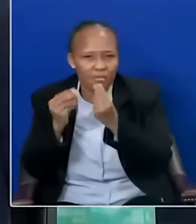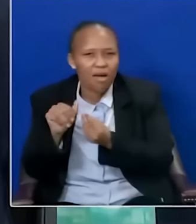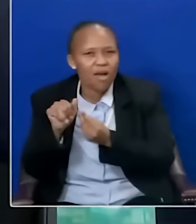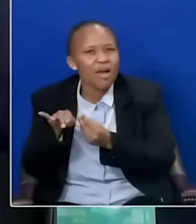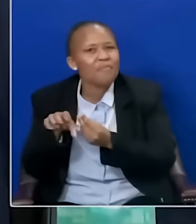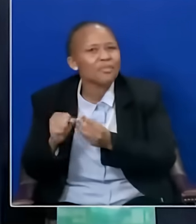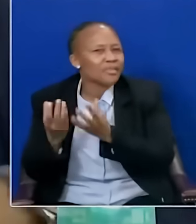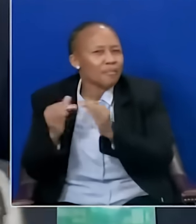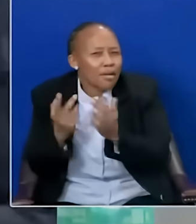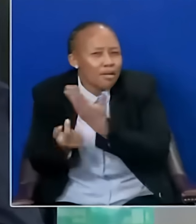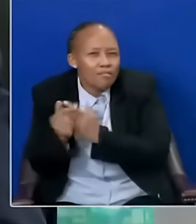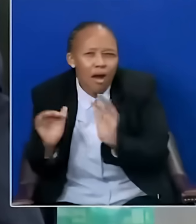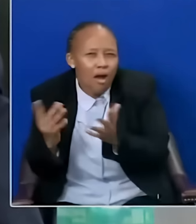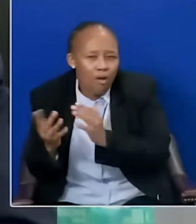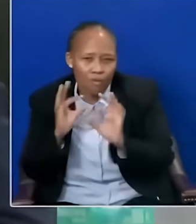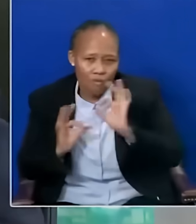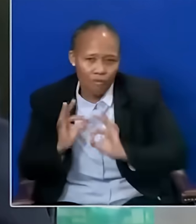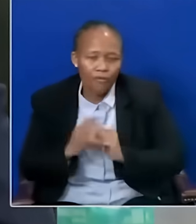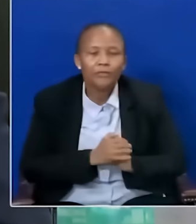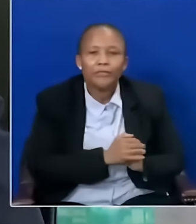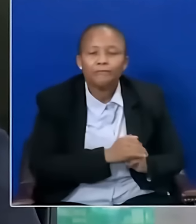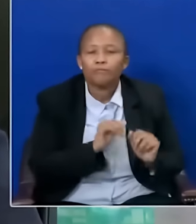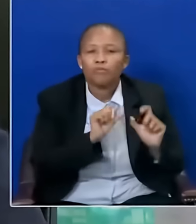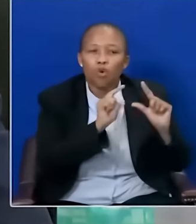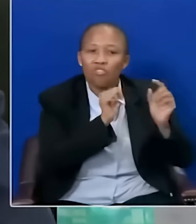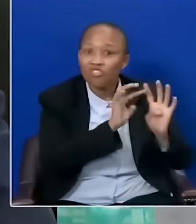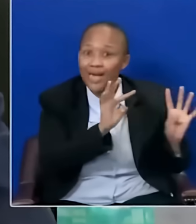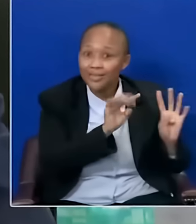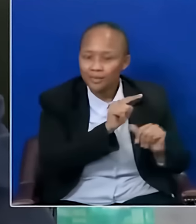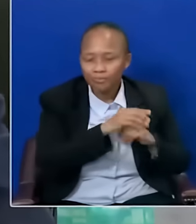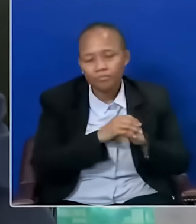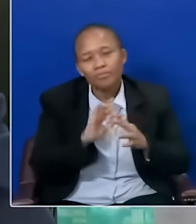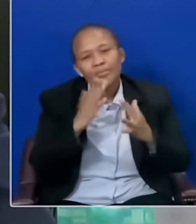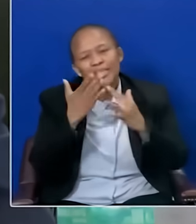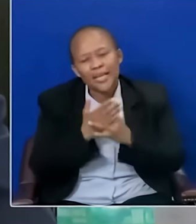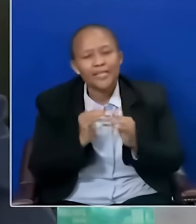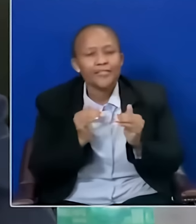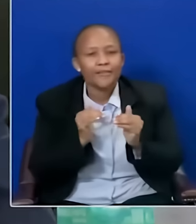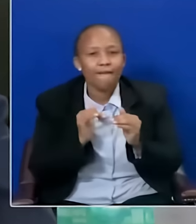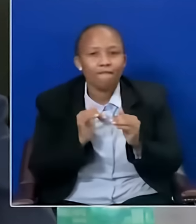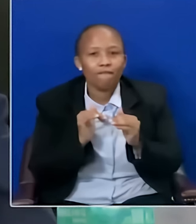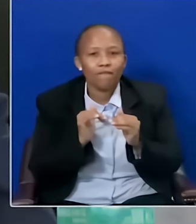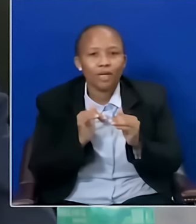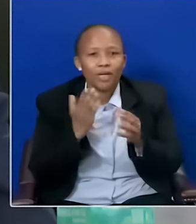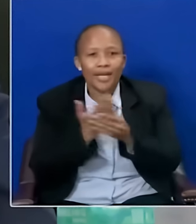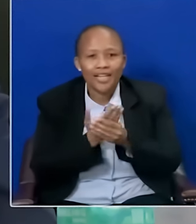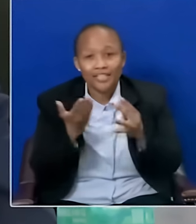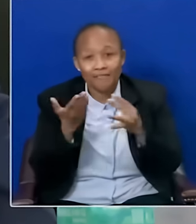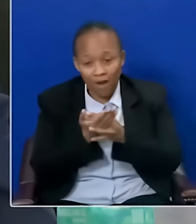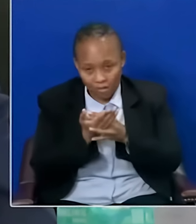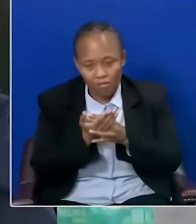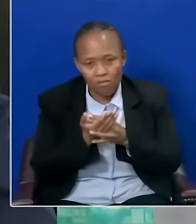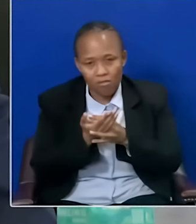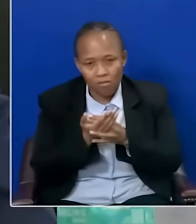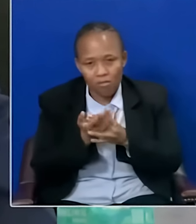Commissioners, the case files are managed by case management section. Once